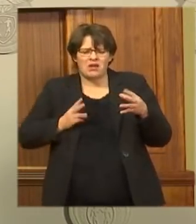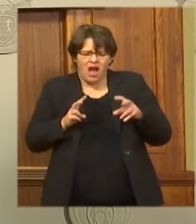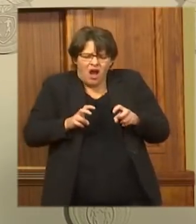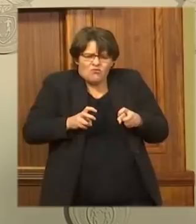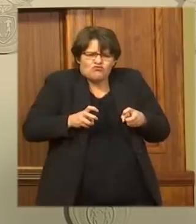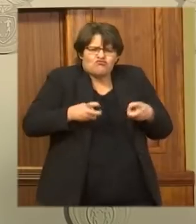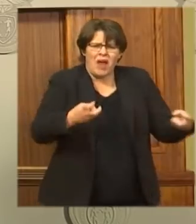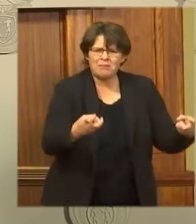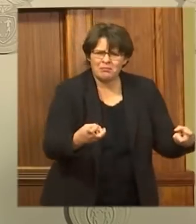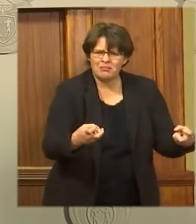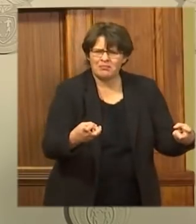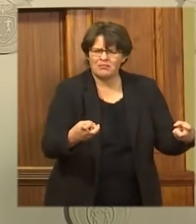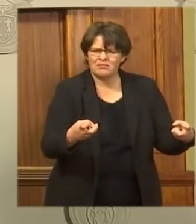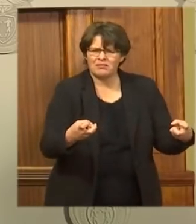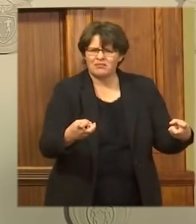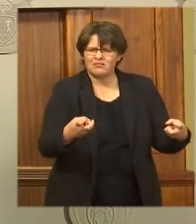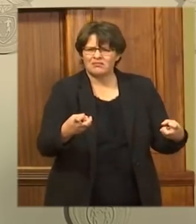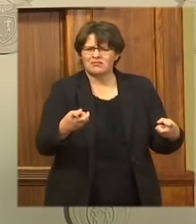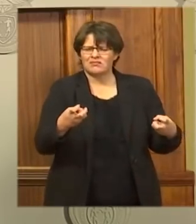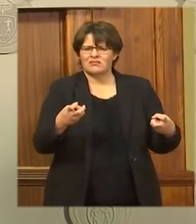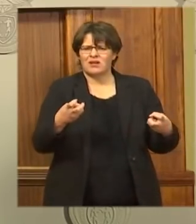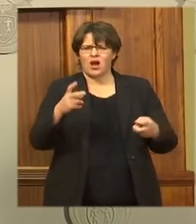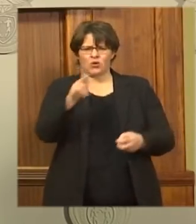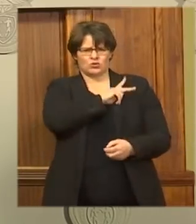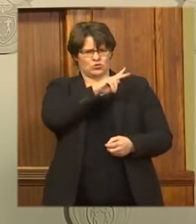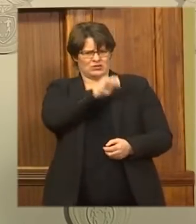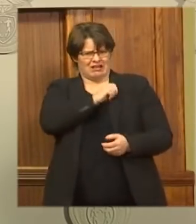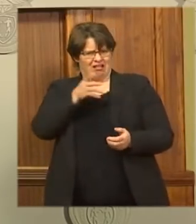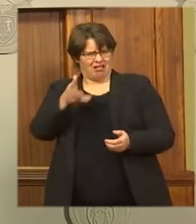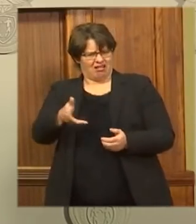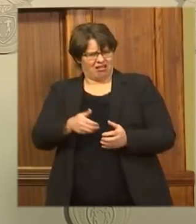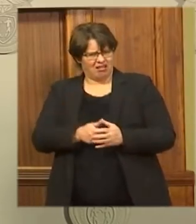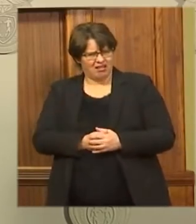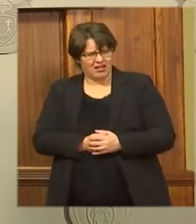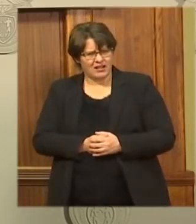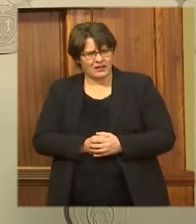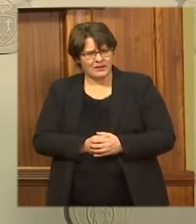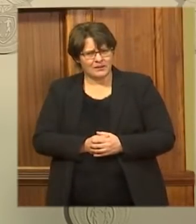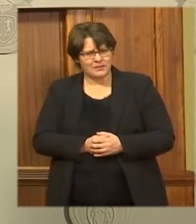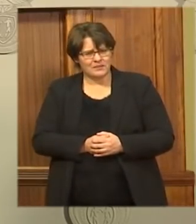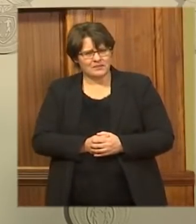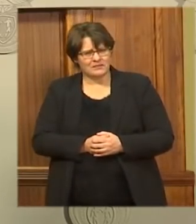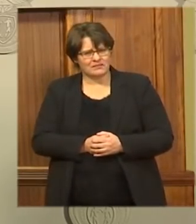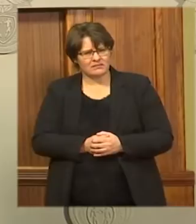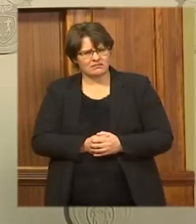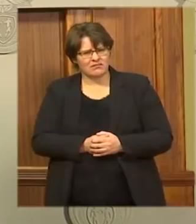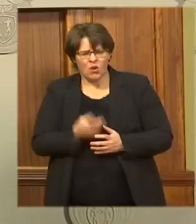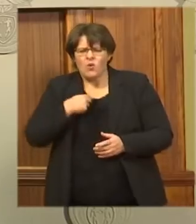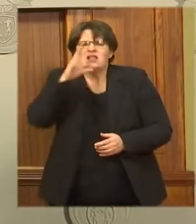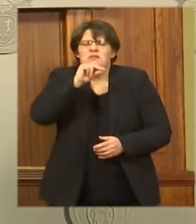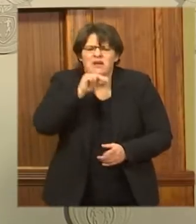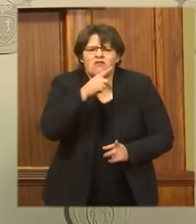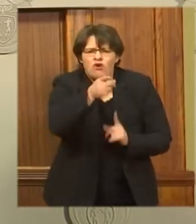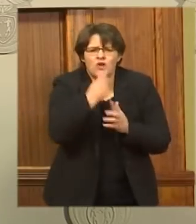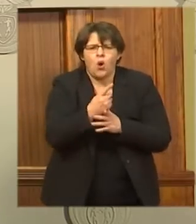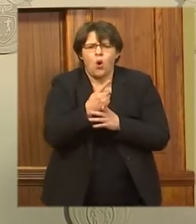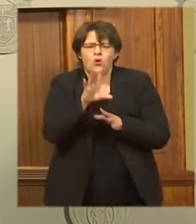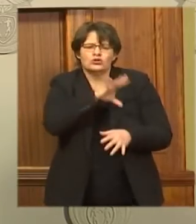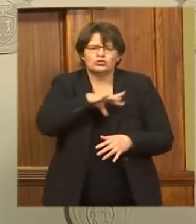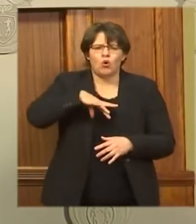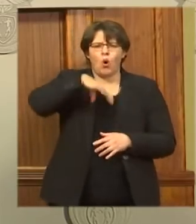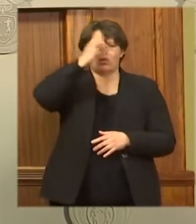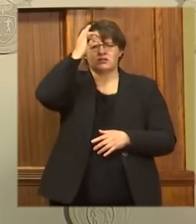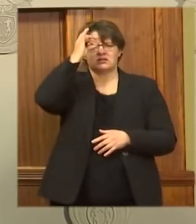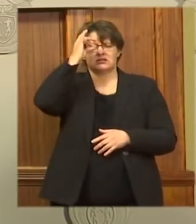in KwaShwayimani in KwaZulu-Natal. We will speak for the innocent